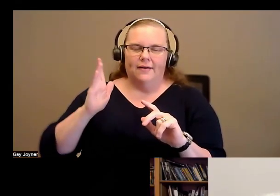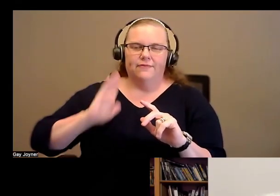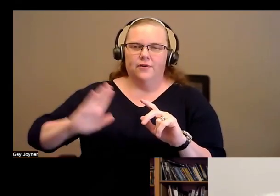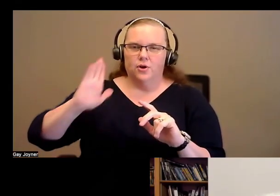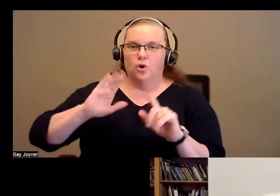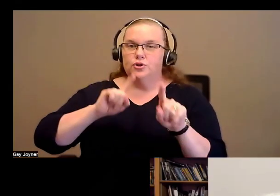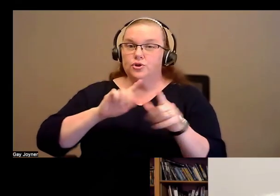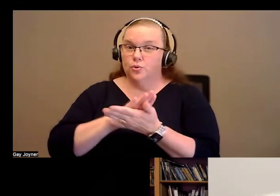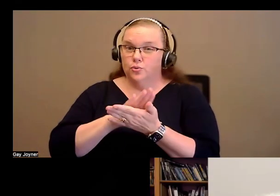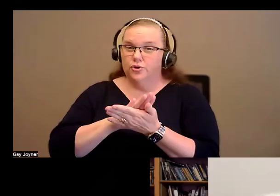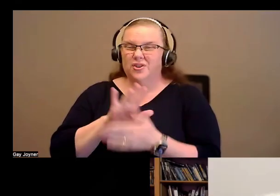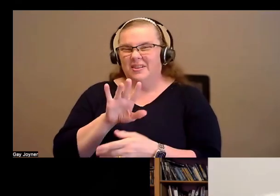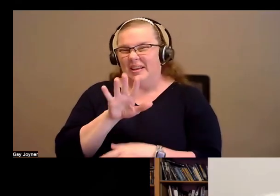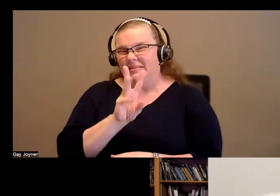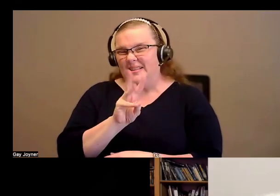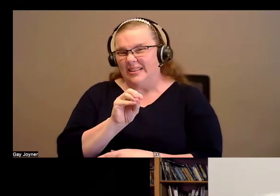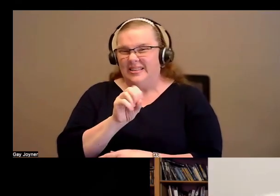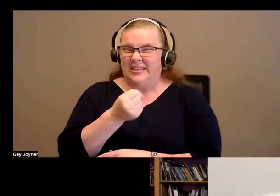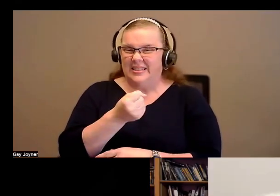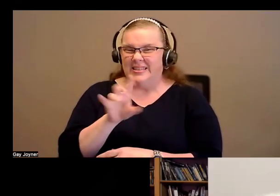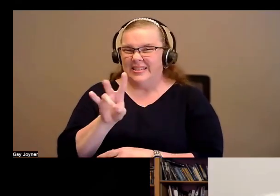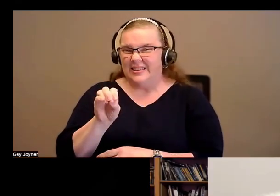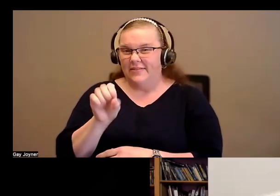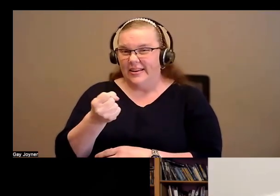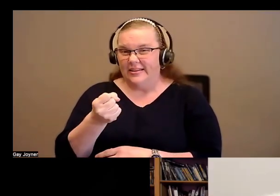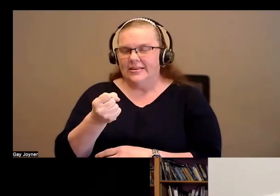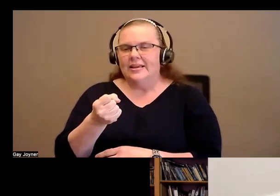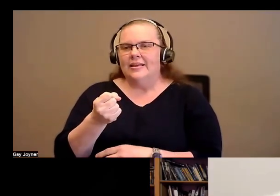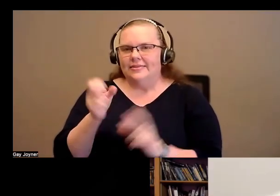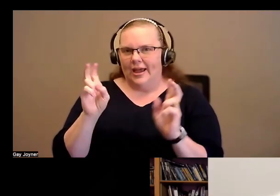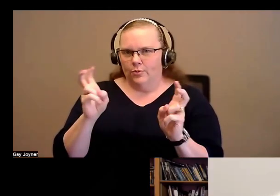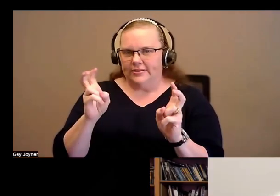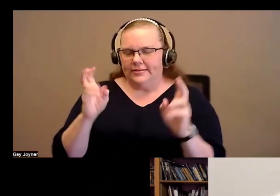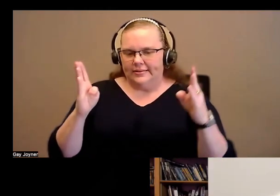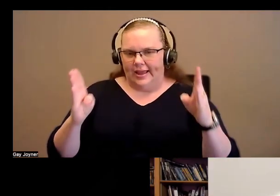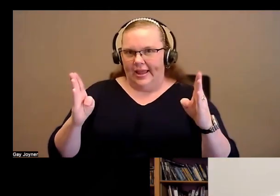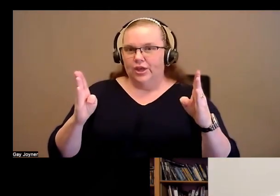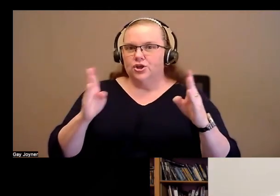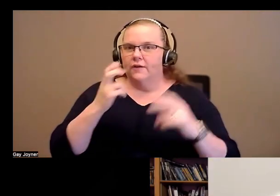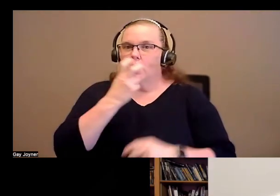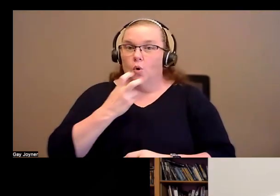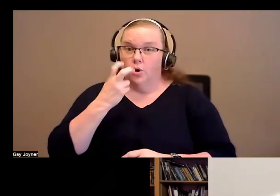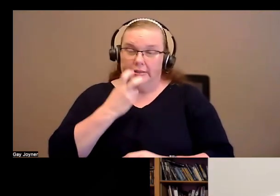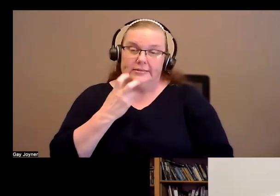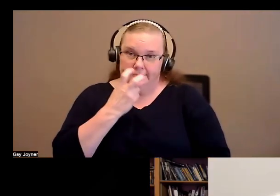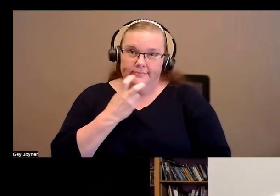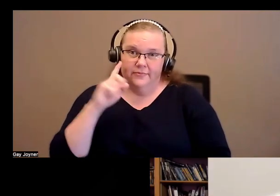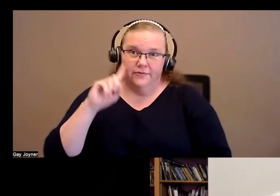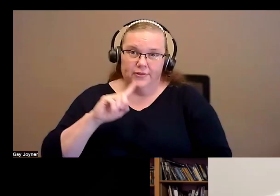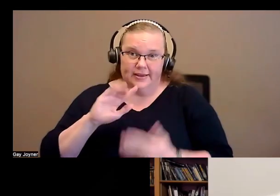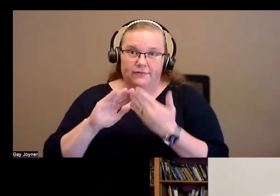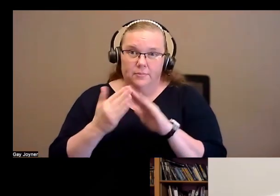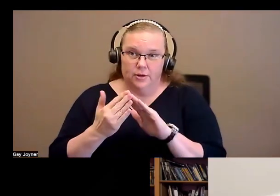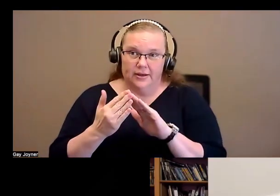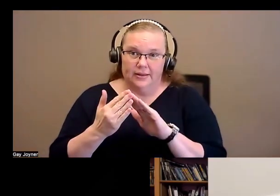will have gone to school during like 60s, 70s. That was the age of oralism